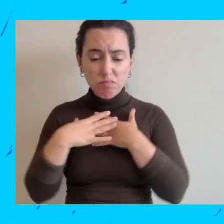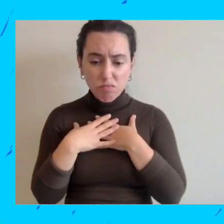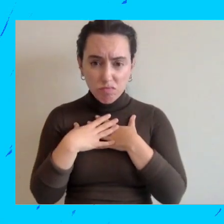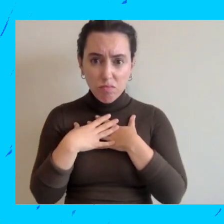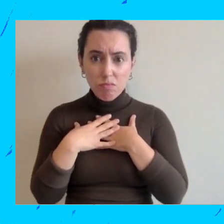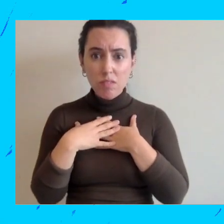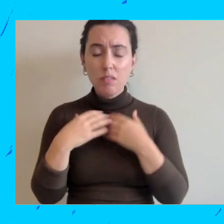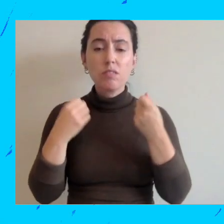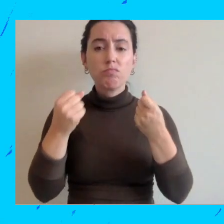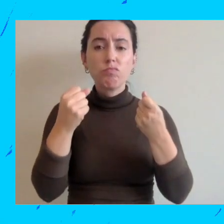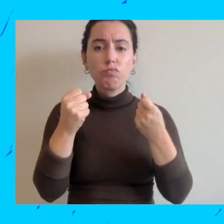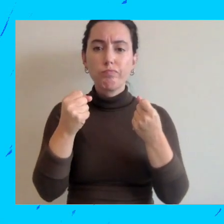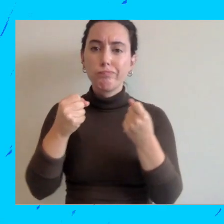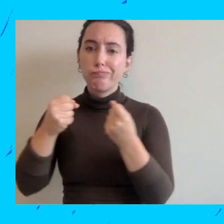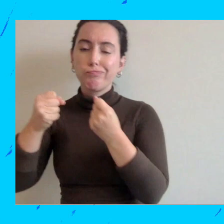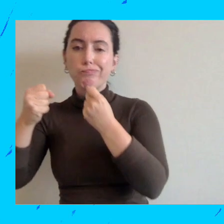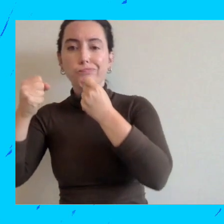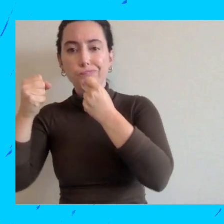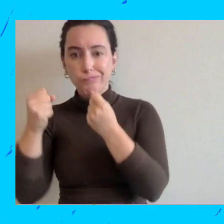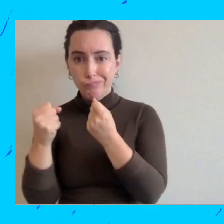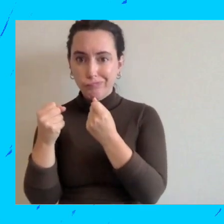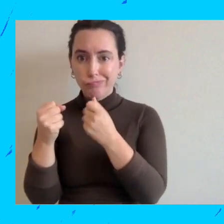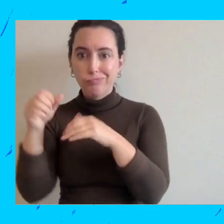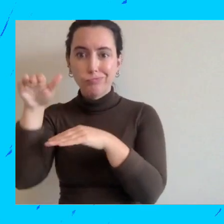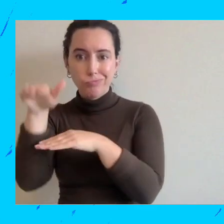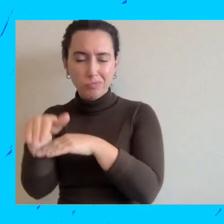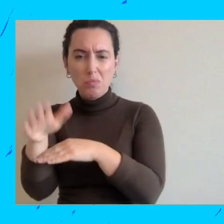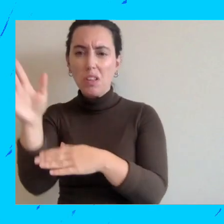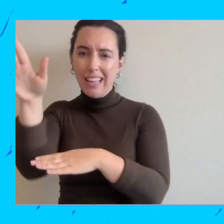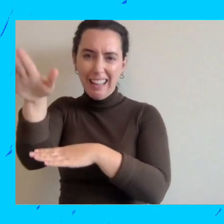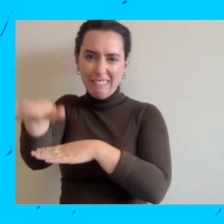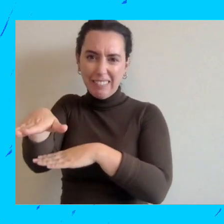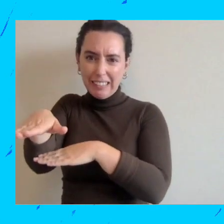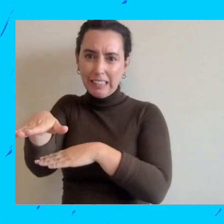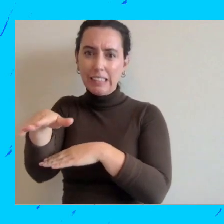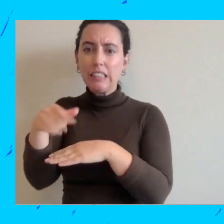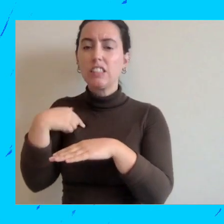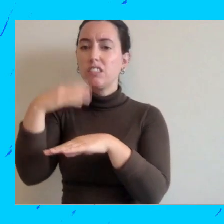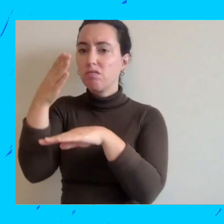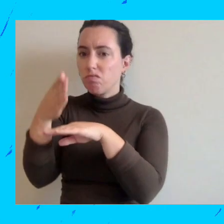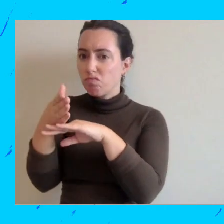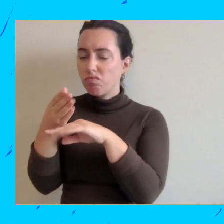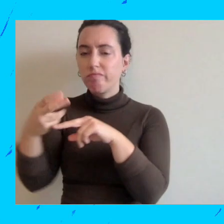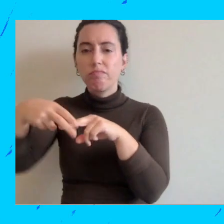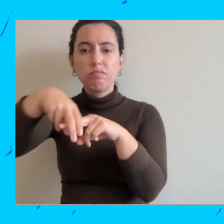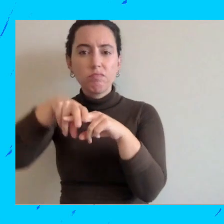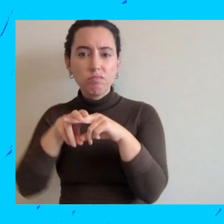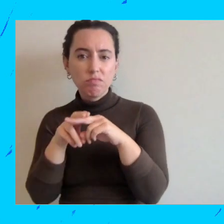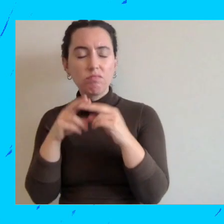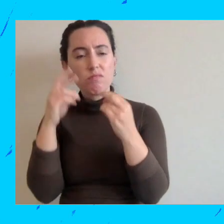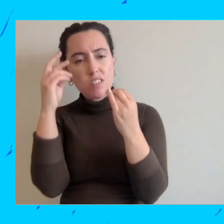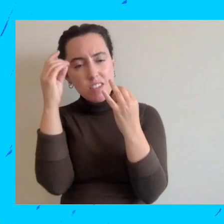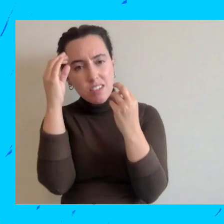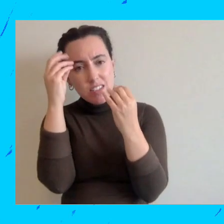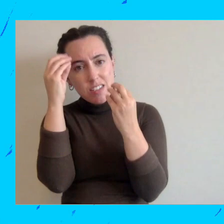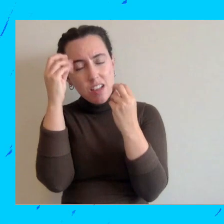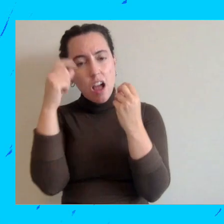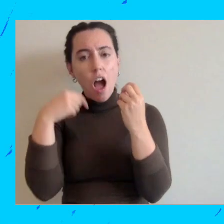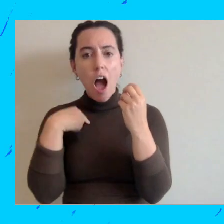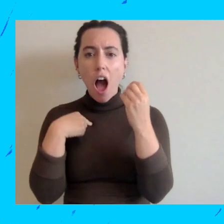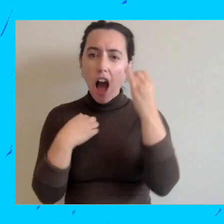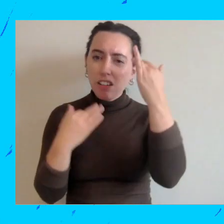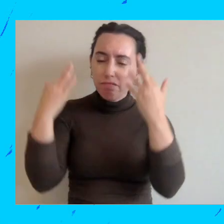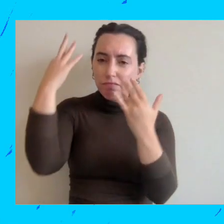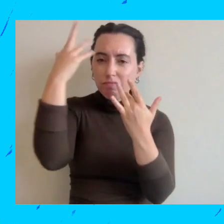about 7 p.m. And the first thing that came to my mind was my